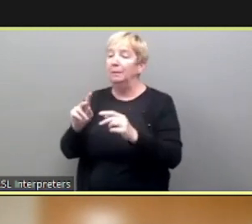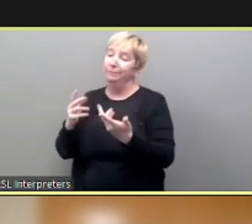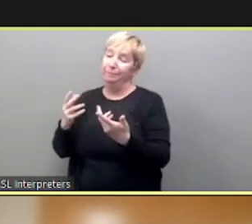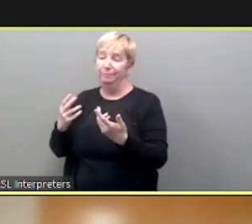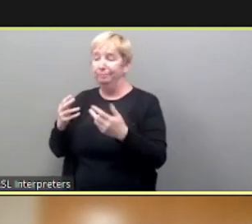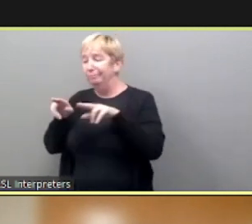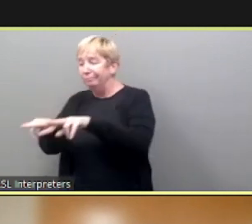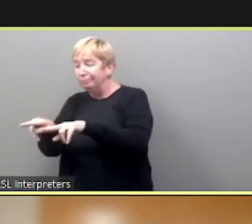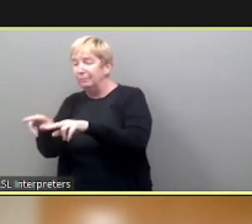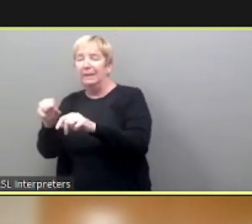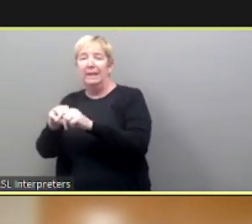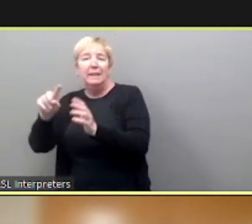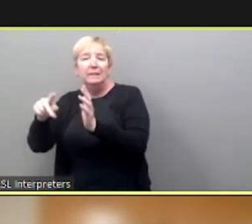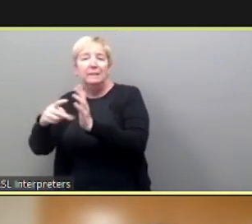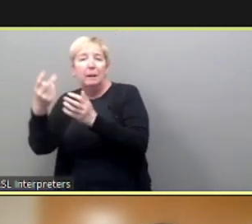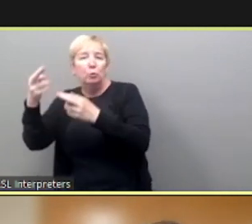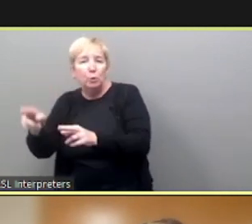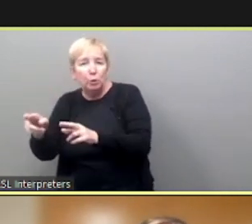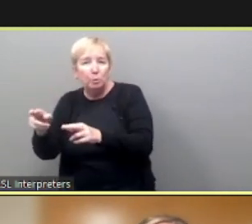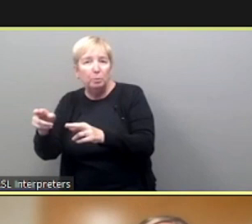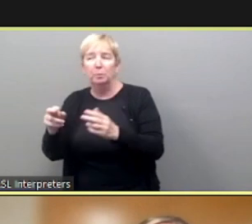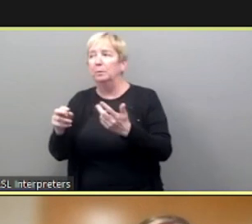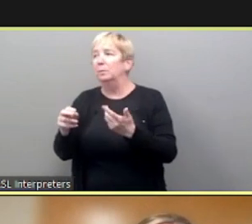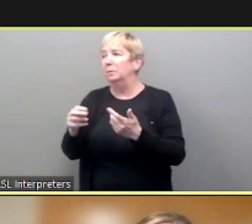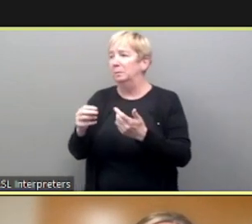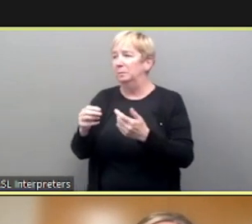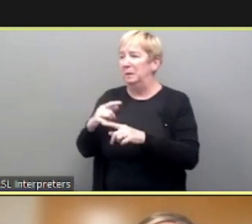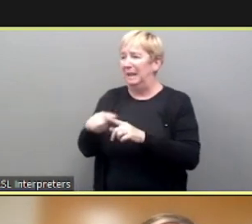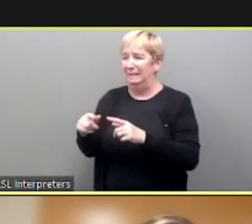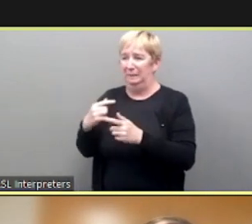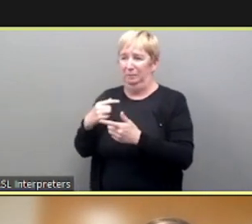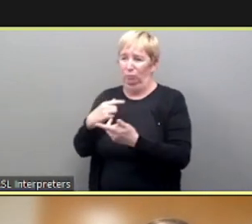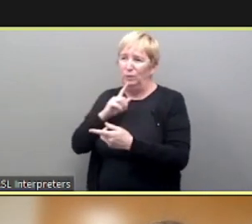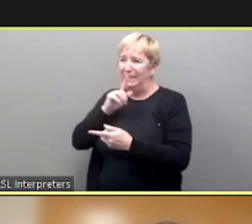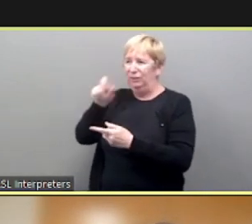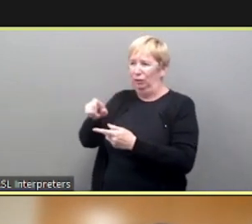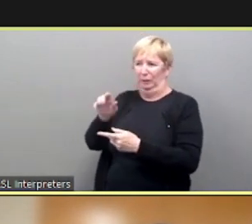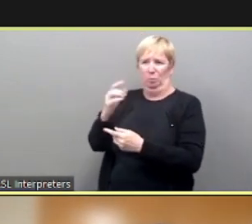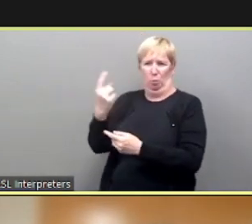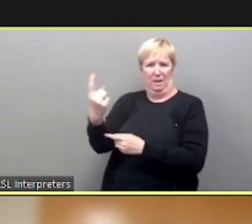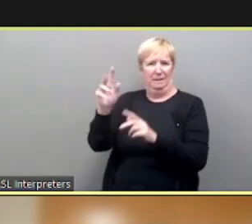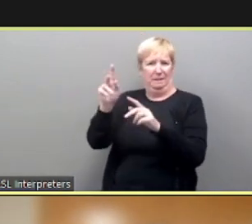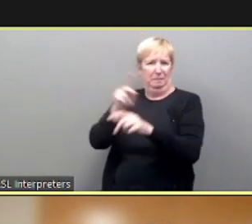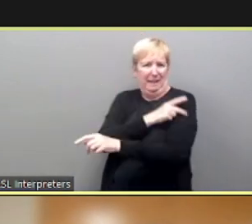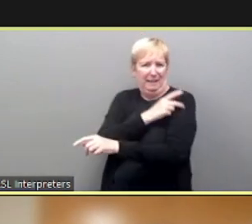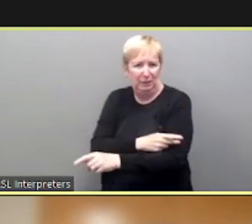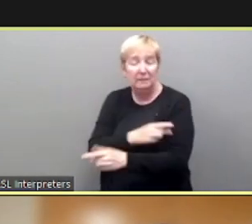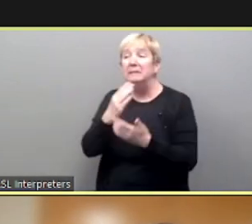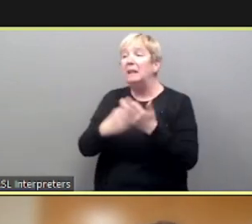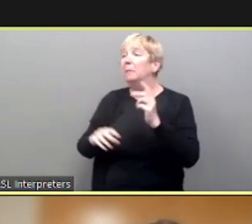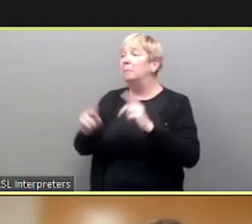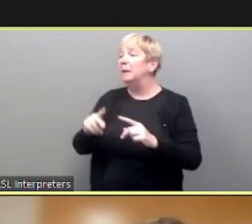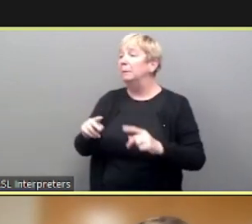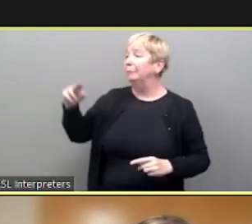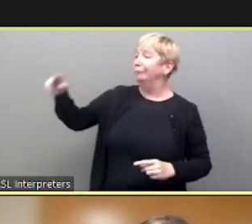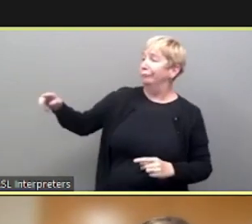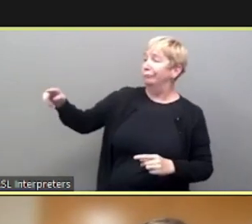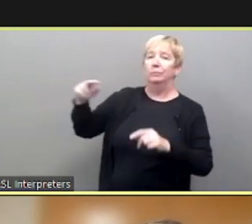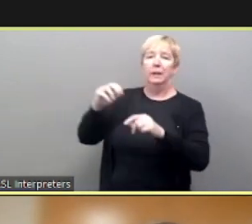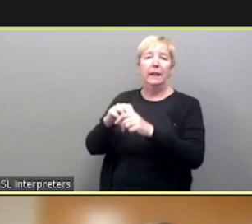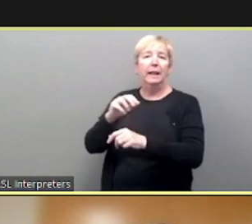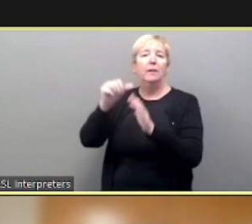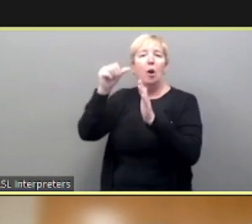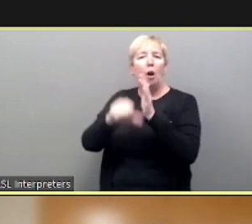that was never intended for two patients. We have patients who spend their stay in the operating room or